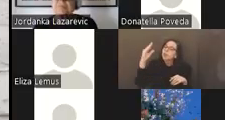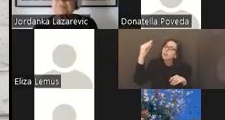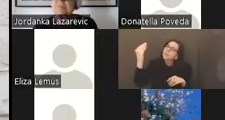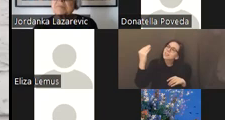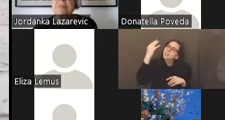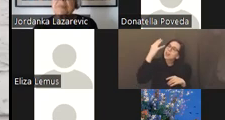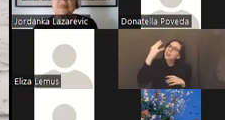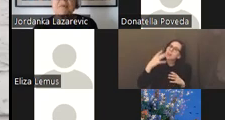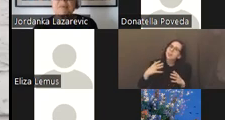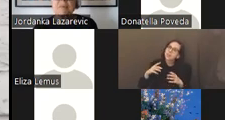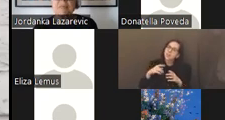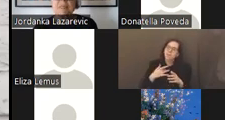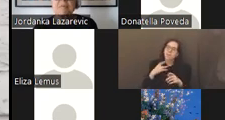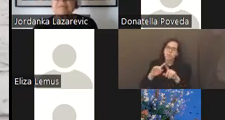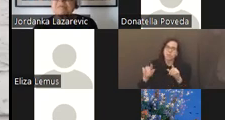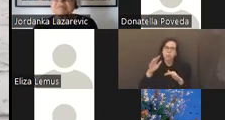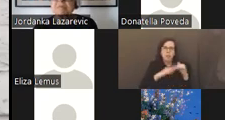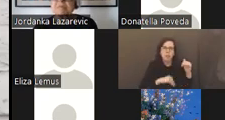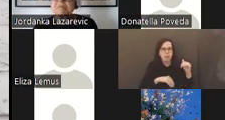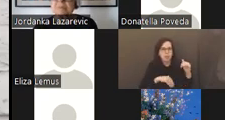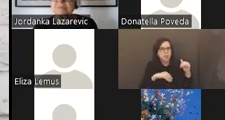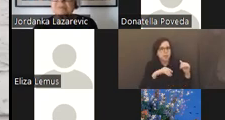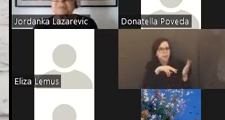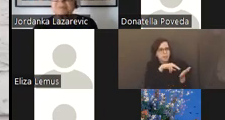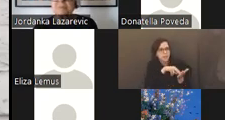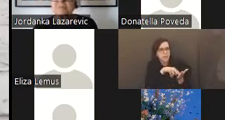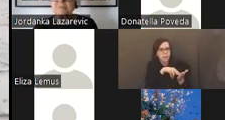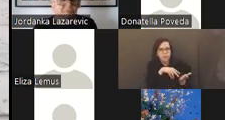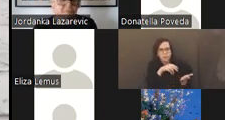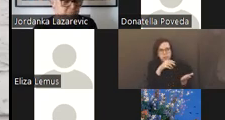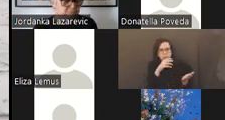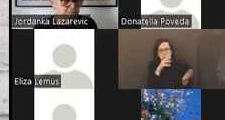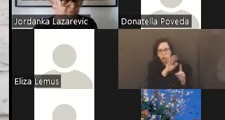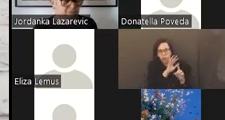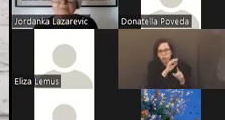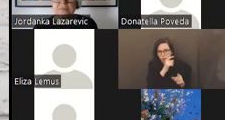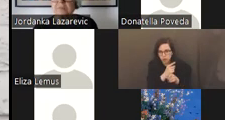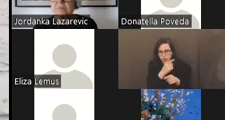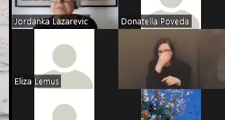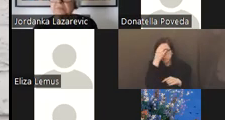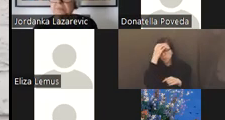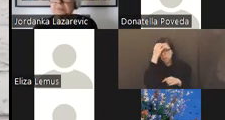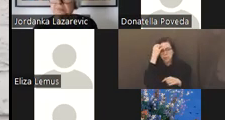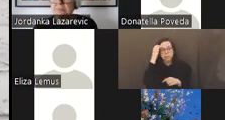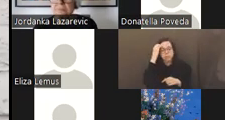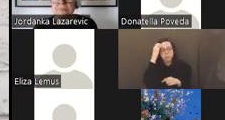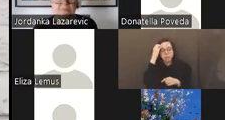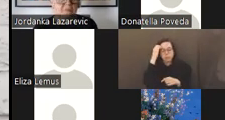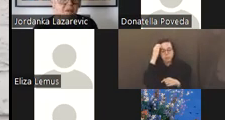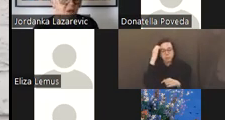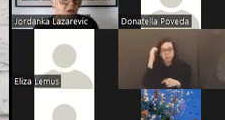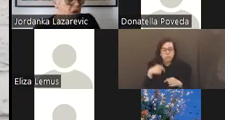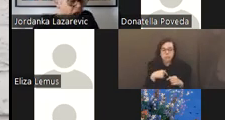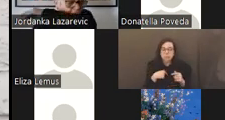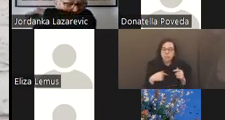probably warmer than if we're standing in the shadows completely, right? So I think that just that palpable sense of